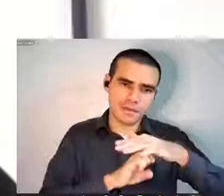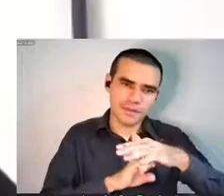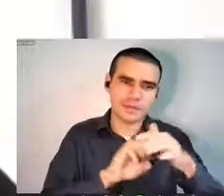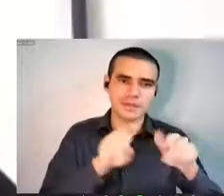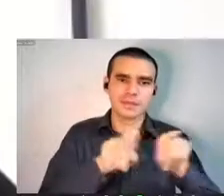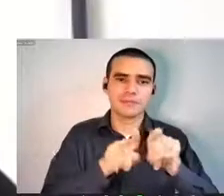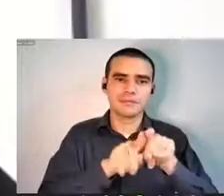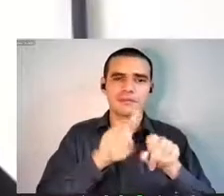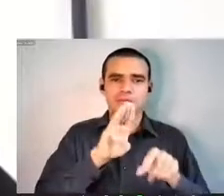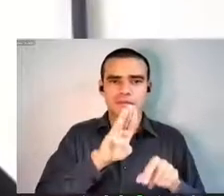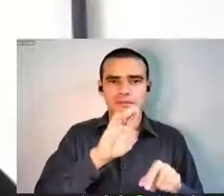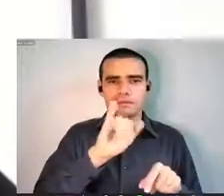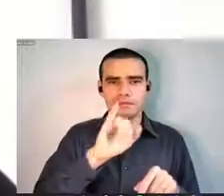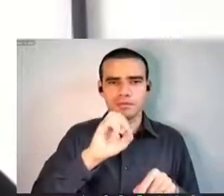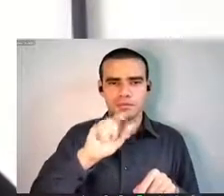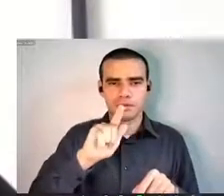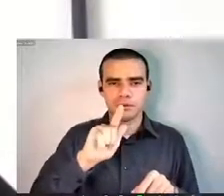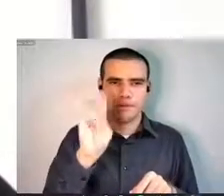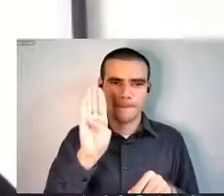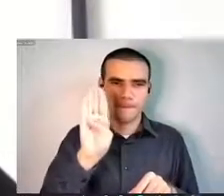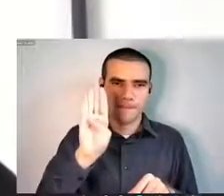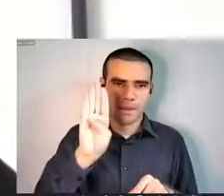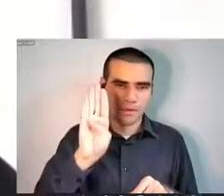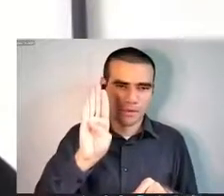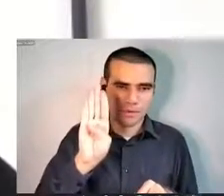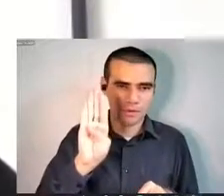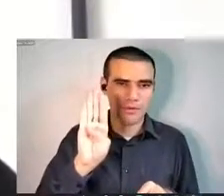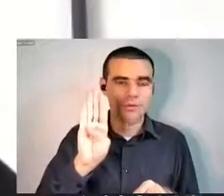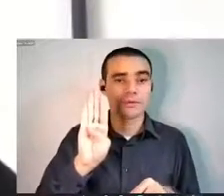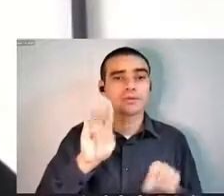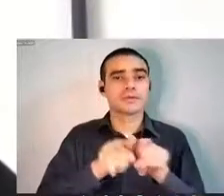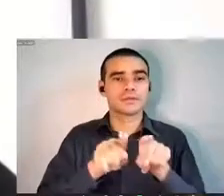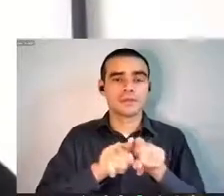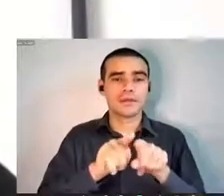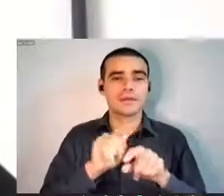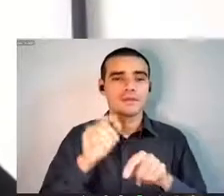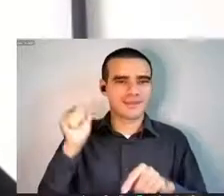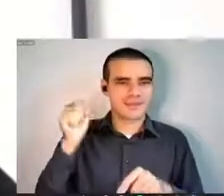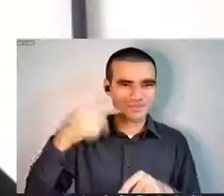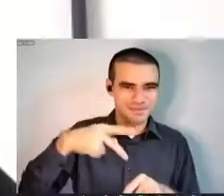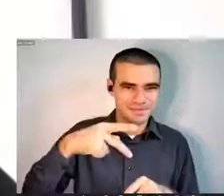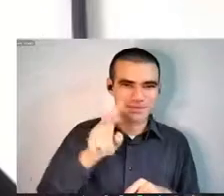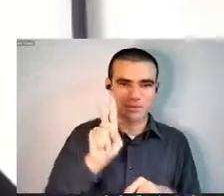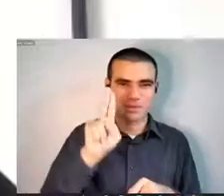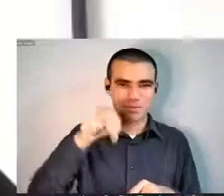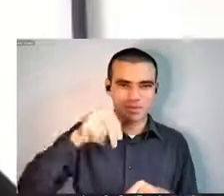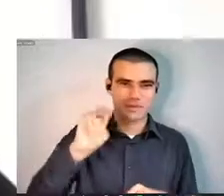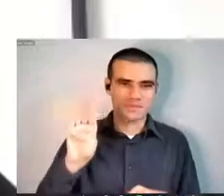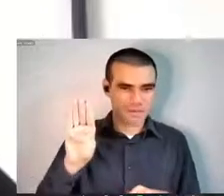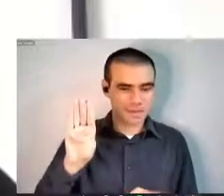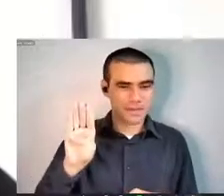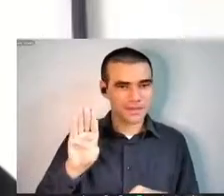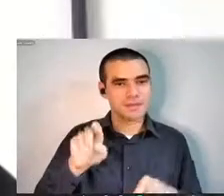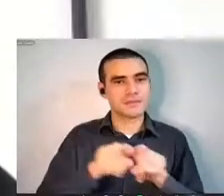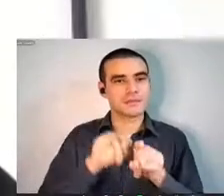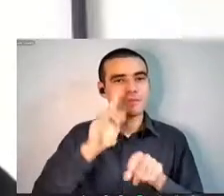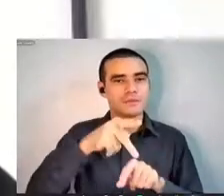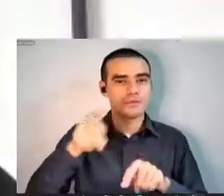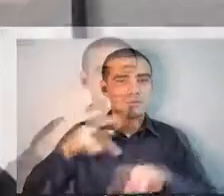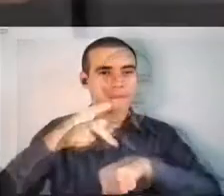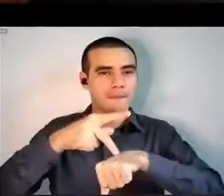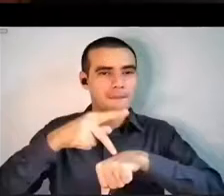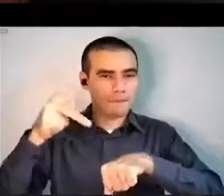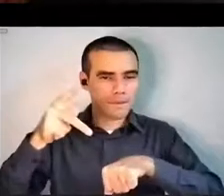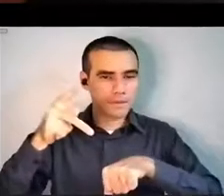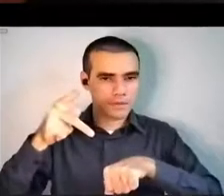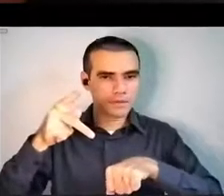and professor of the departments of forestry engineering of the University of Brasília, and he is a professor of the